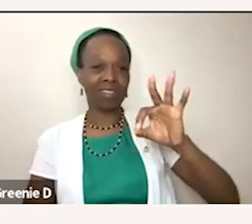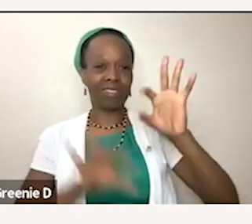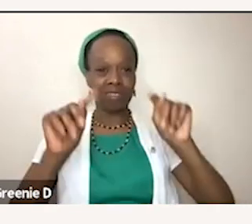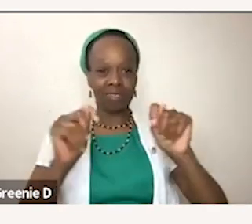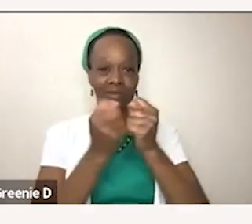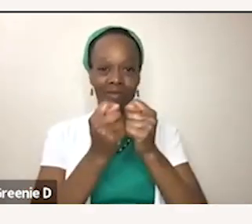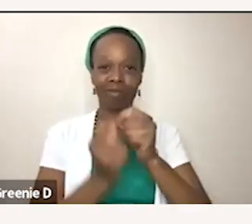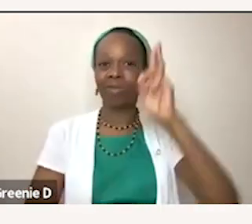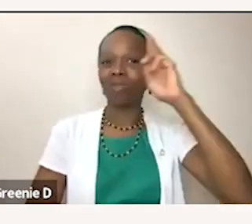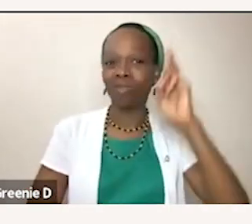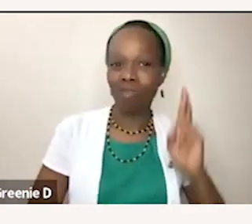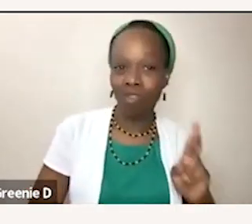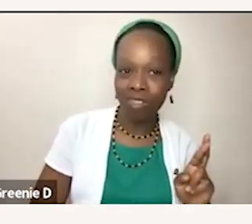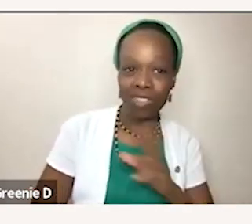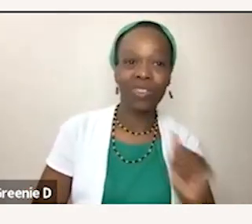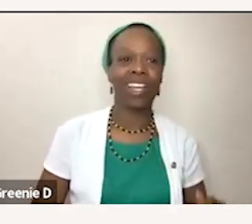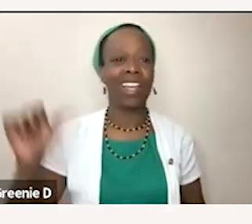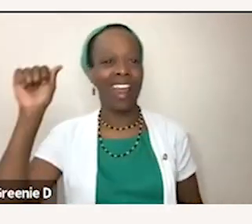Ashley.